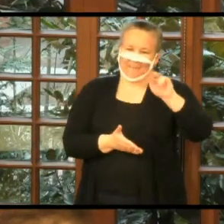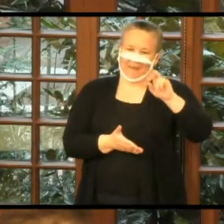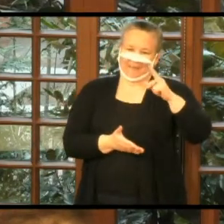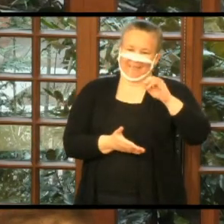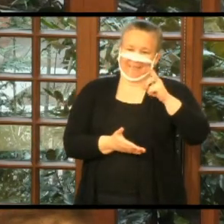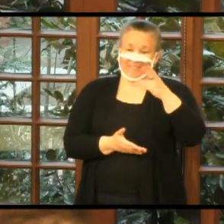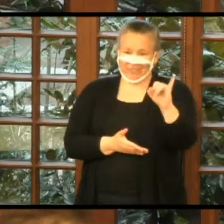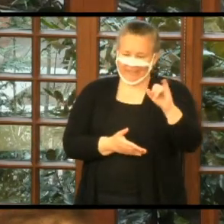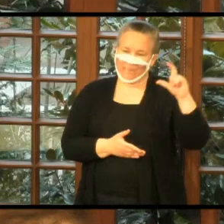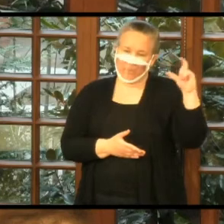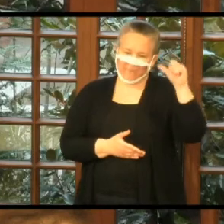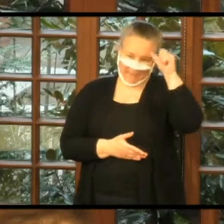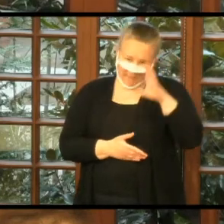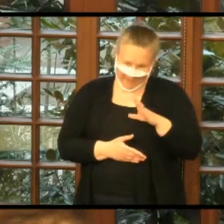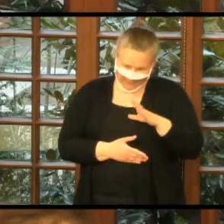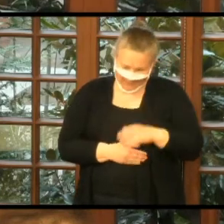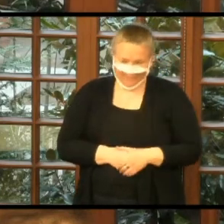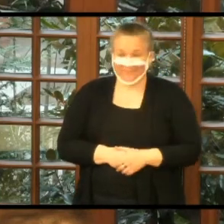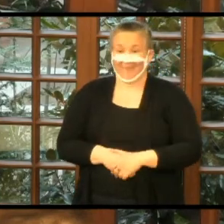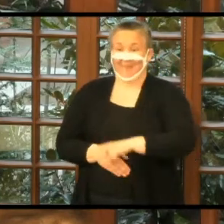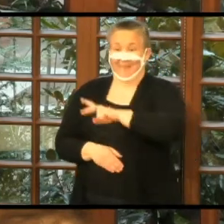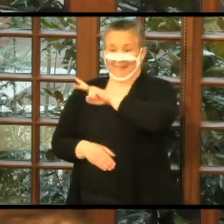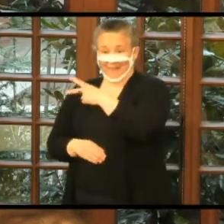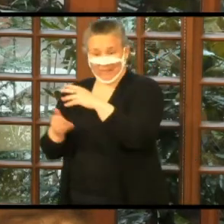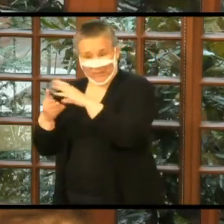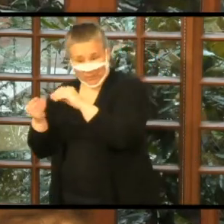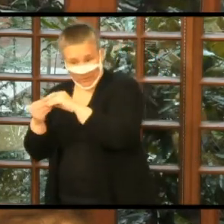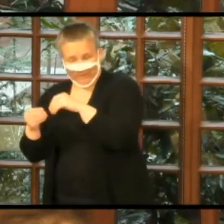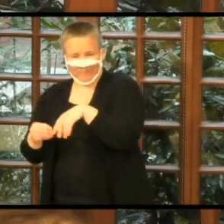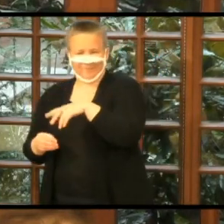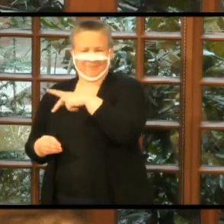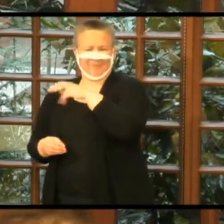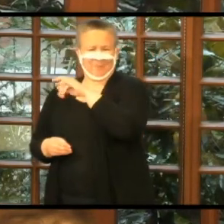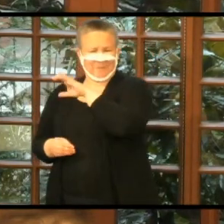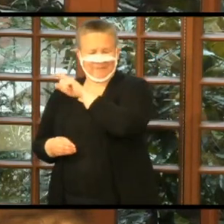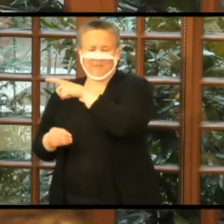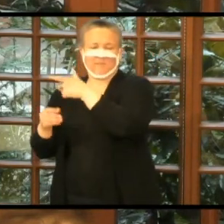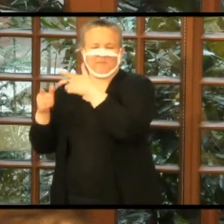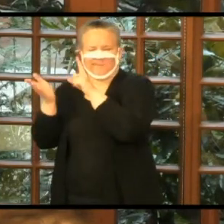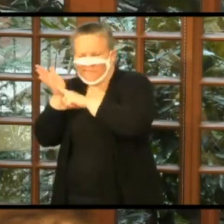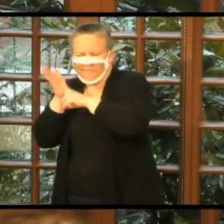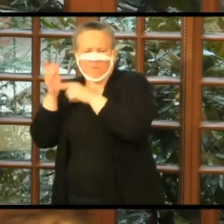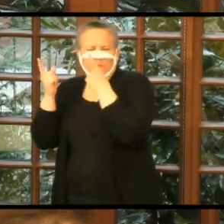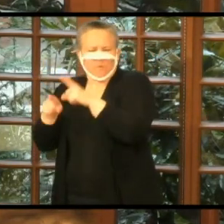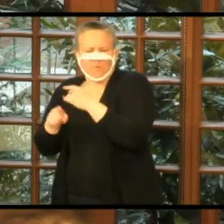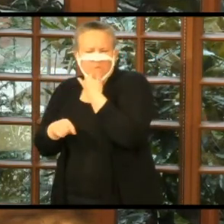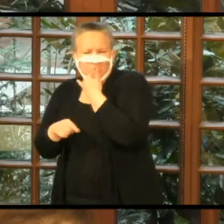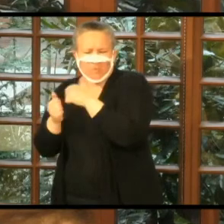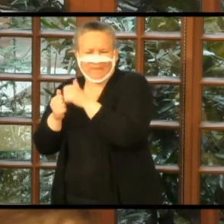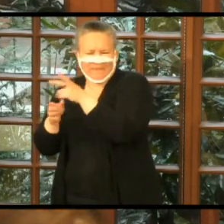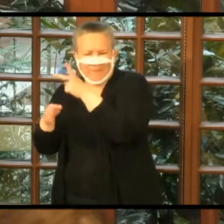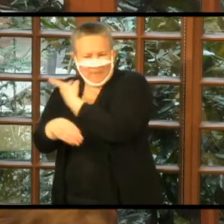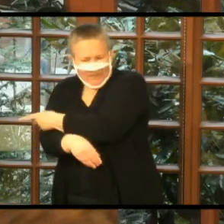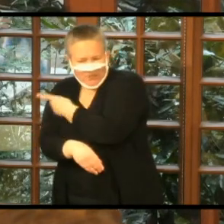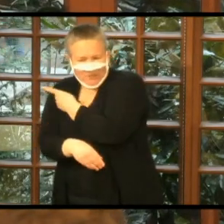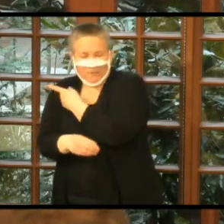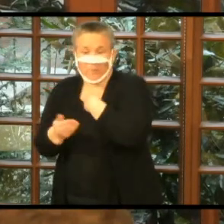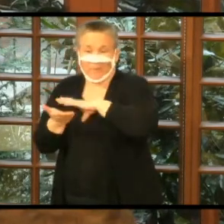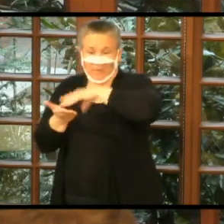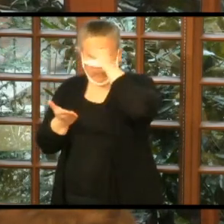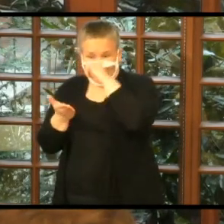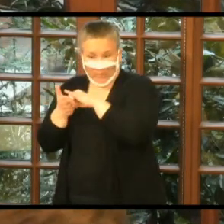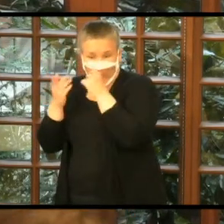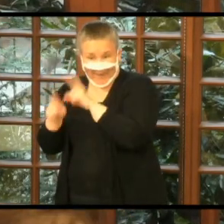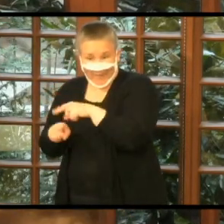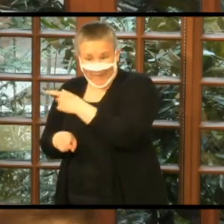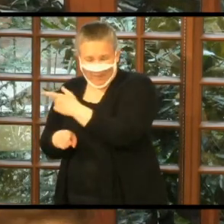Muslim man. In the second story, Probir sort of examines what went wrong with his patient, and we learn that what